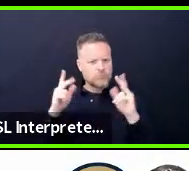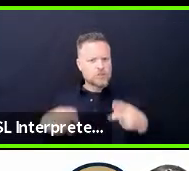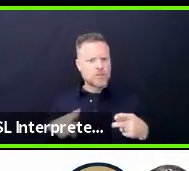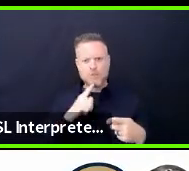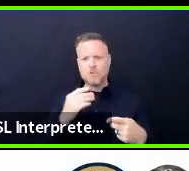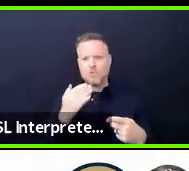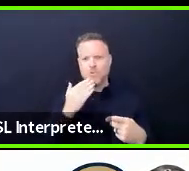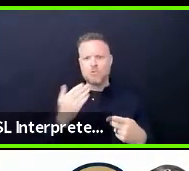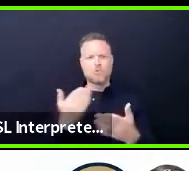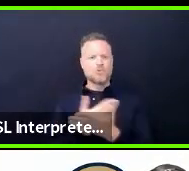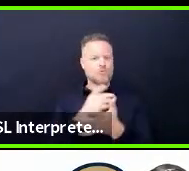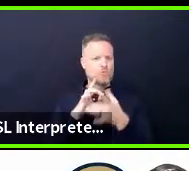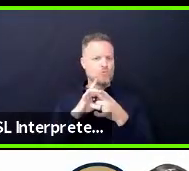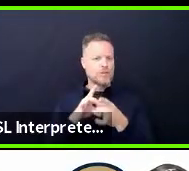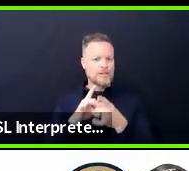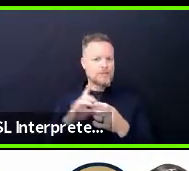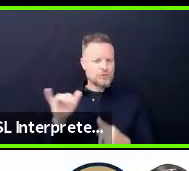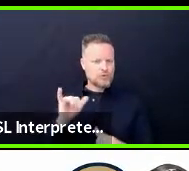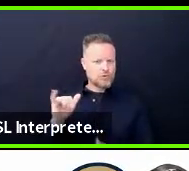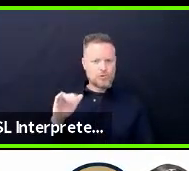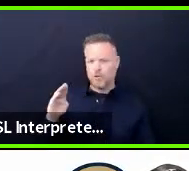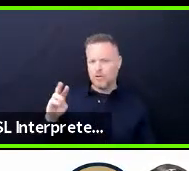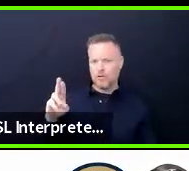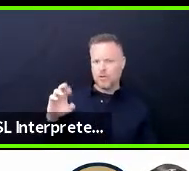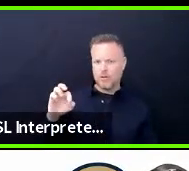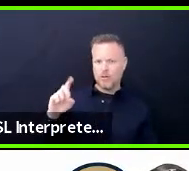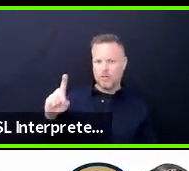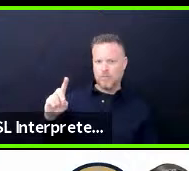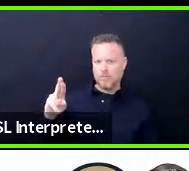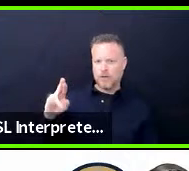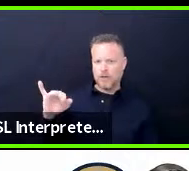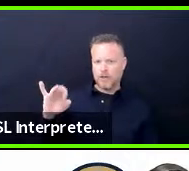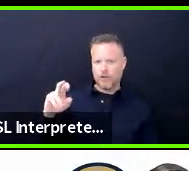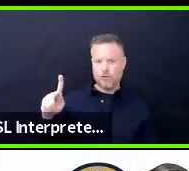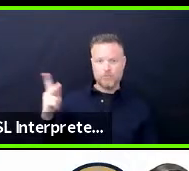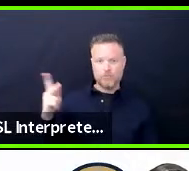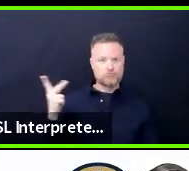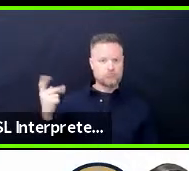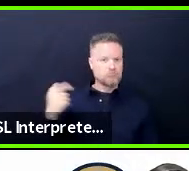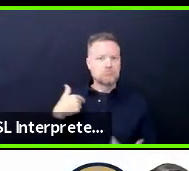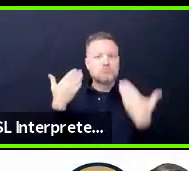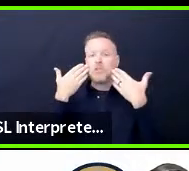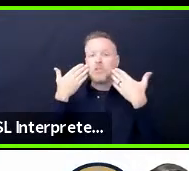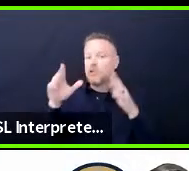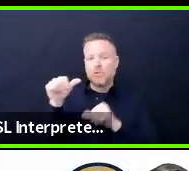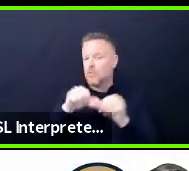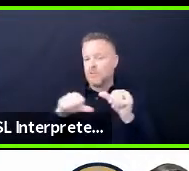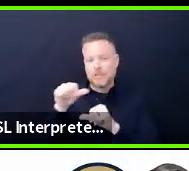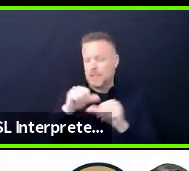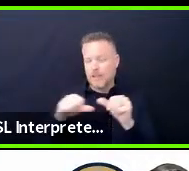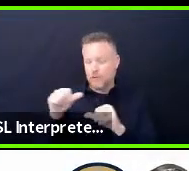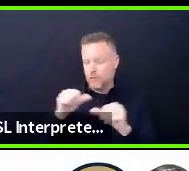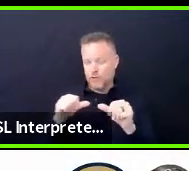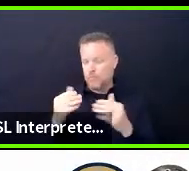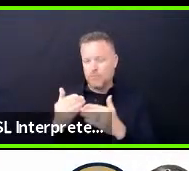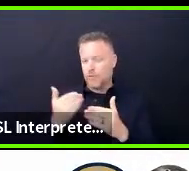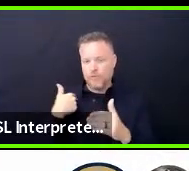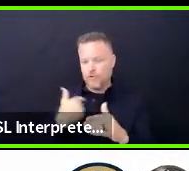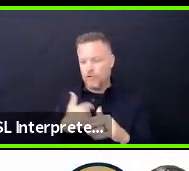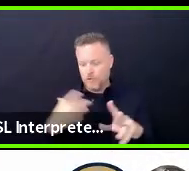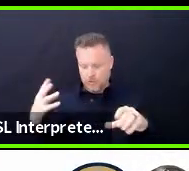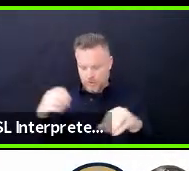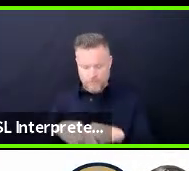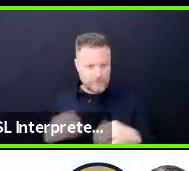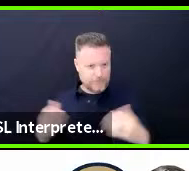think Broderick Crawford and I didn't know each other before we started being involved with Health